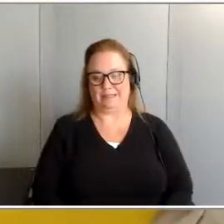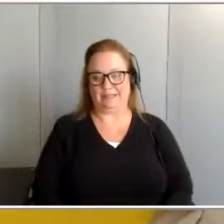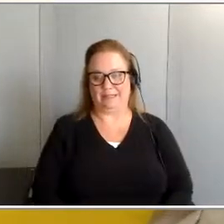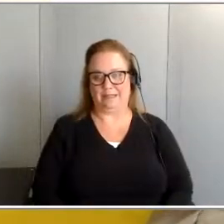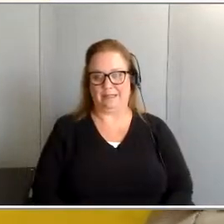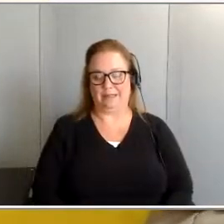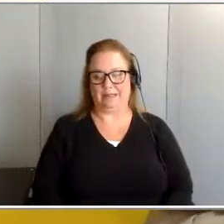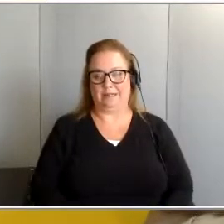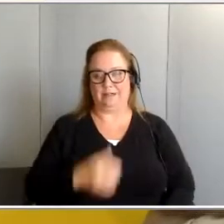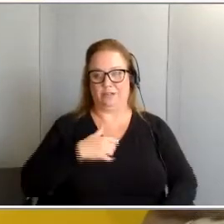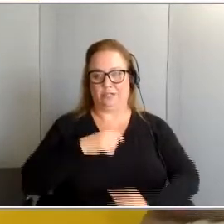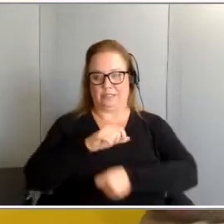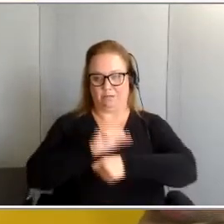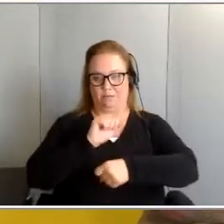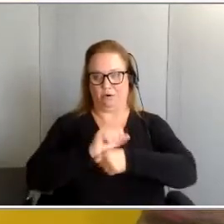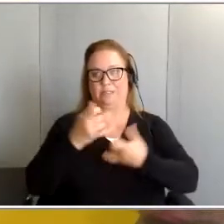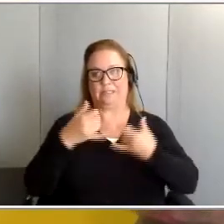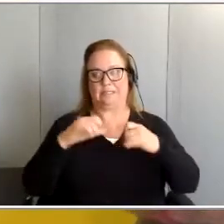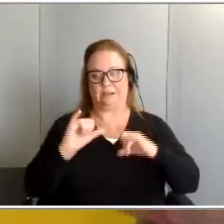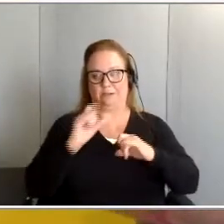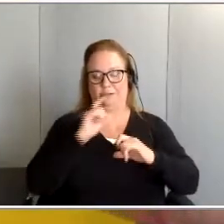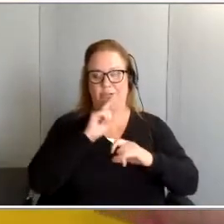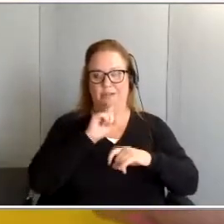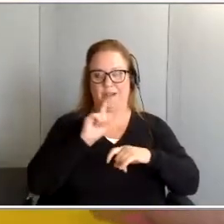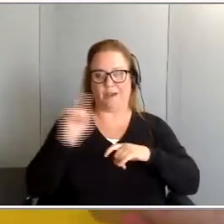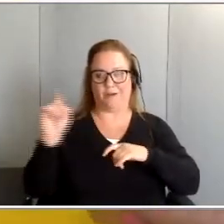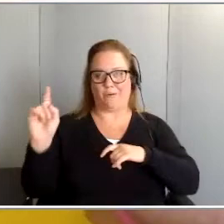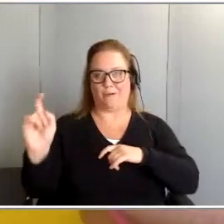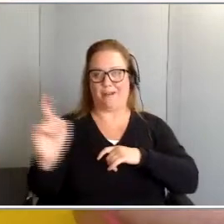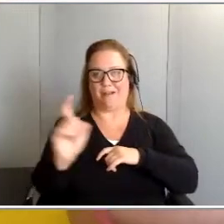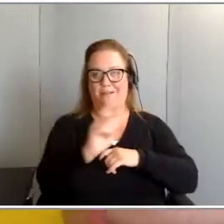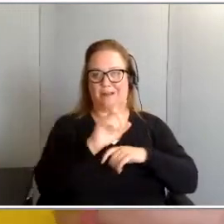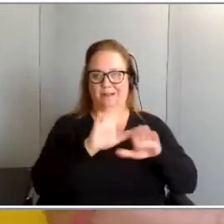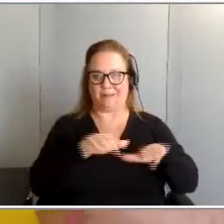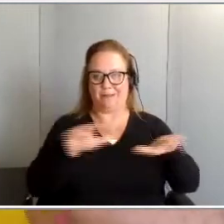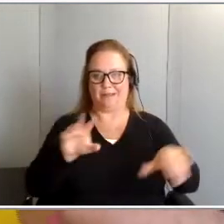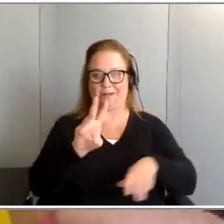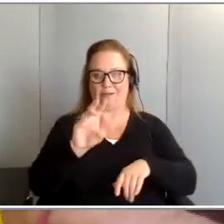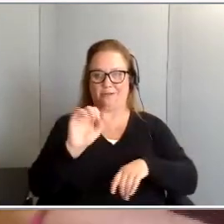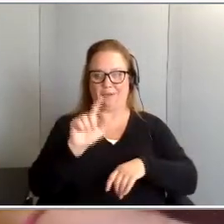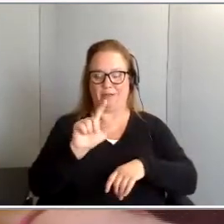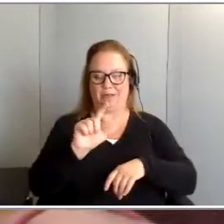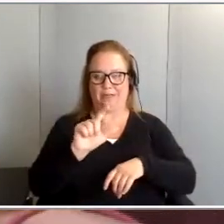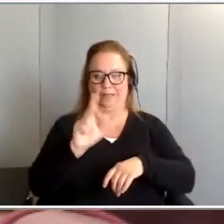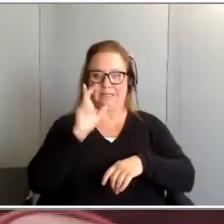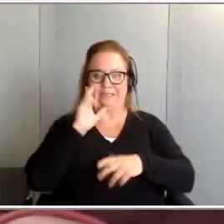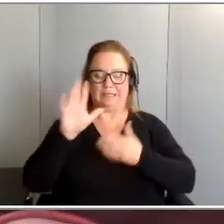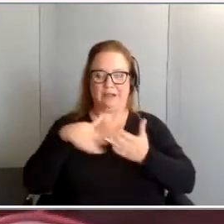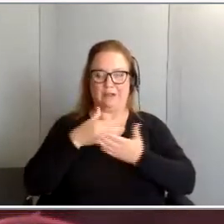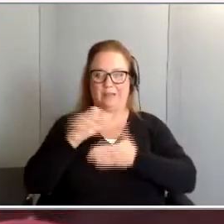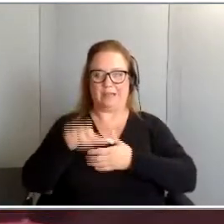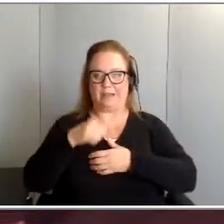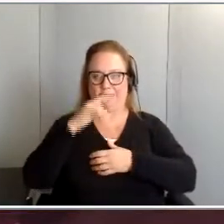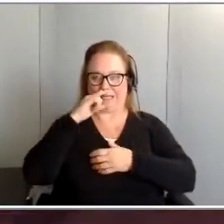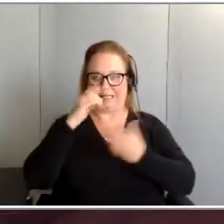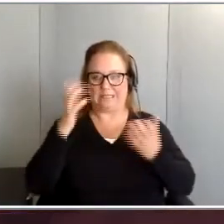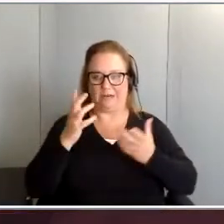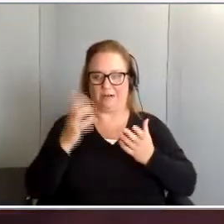some work to do yet this morning. I think she's going to take a whole tour of the pediatrics wing here and see all the other kids who are here as